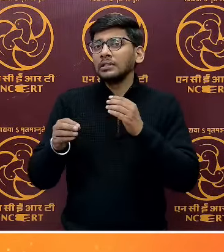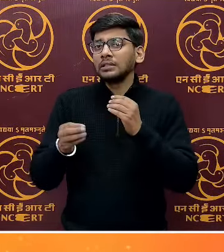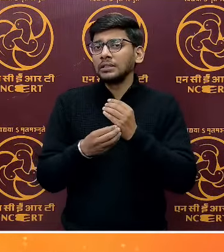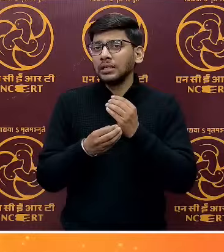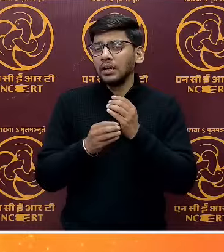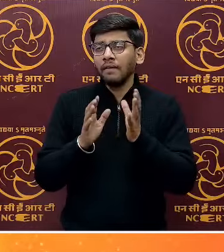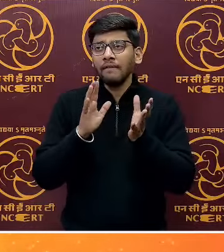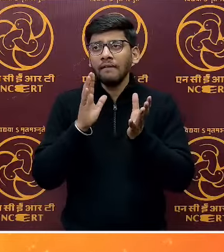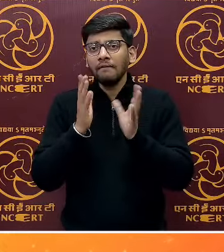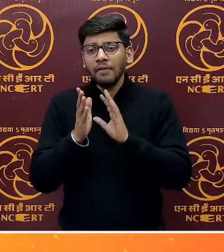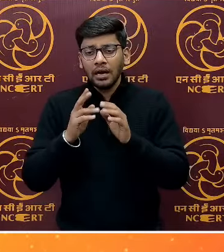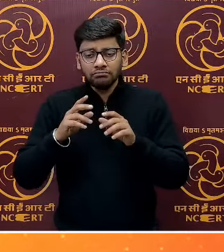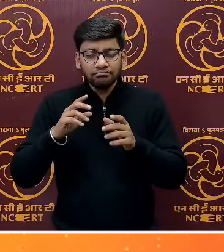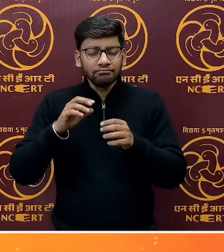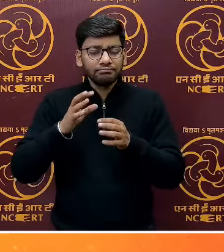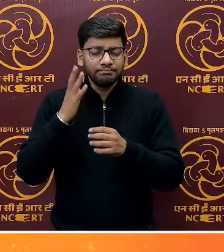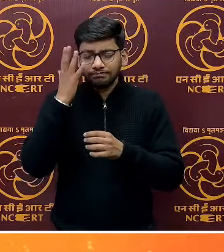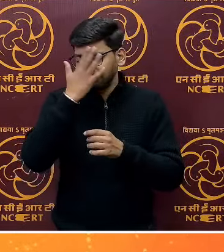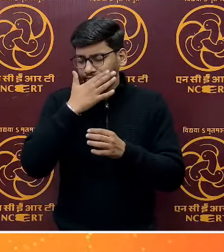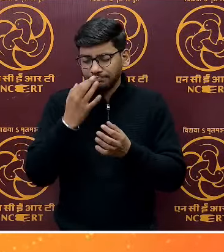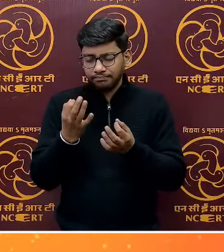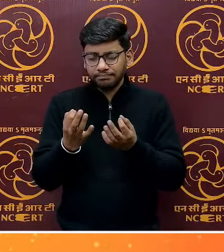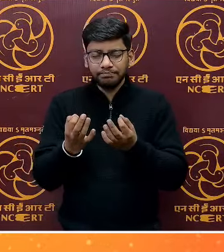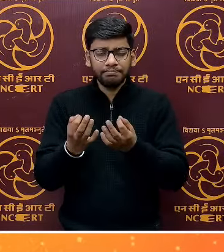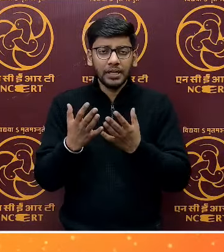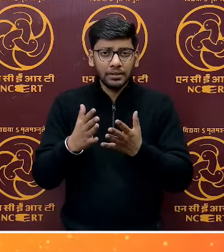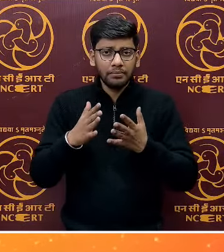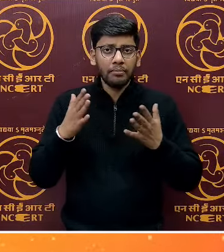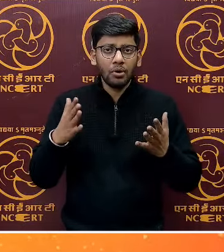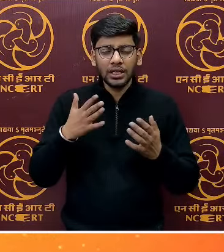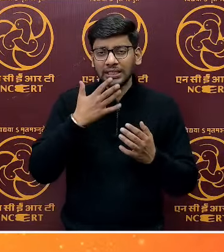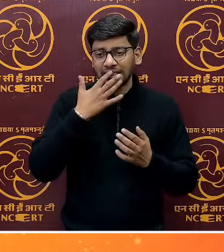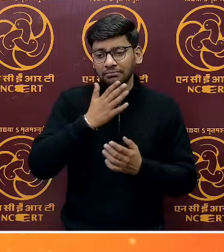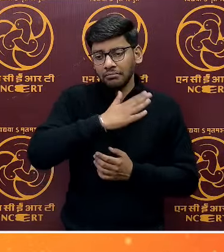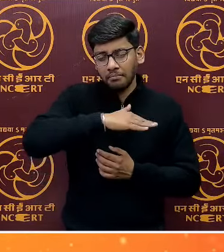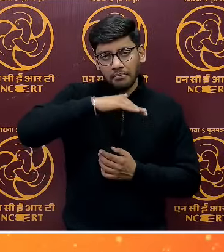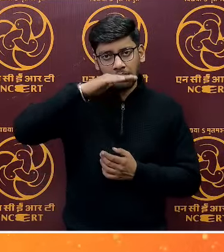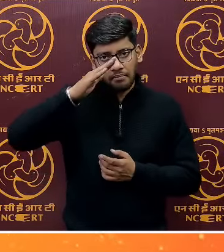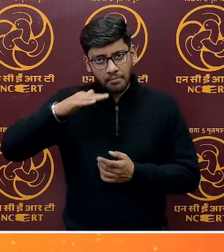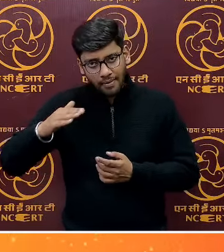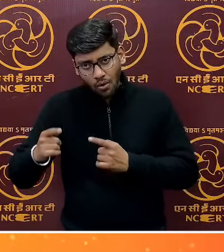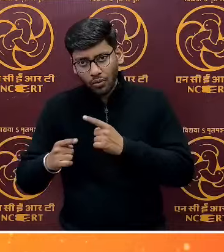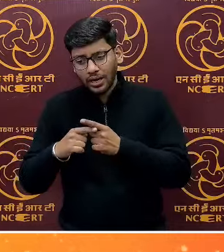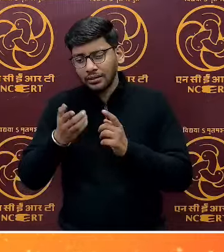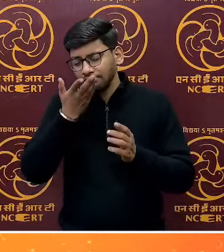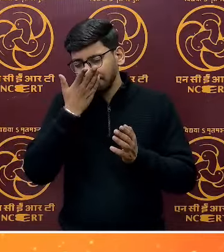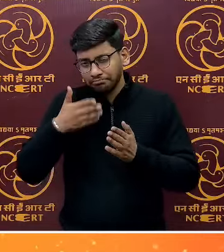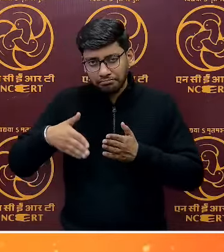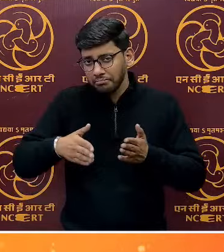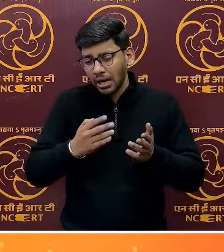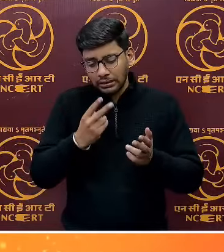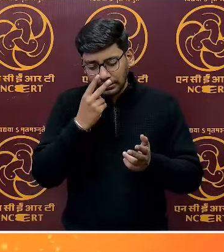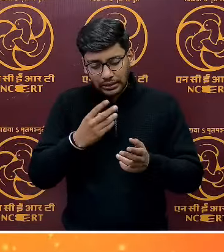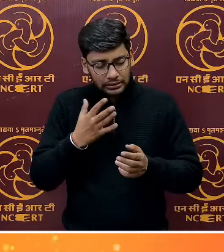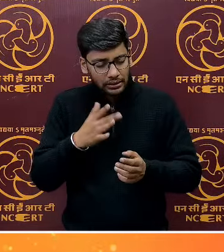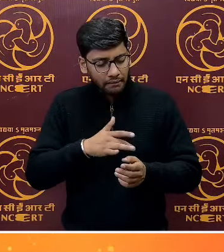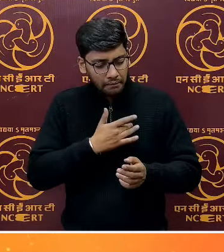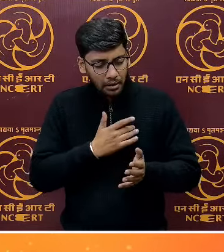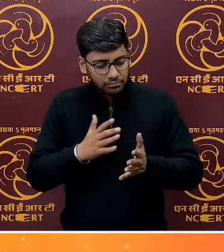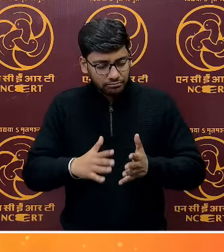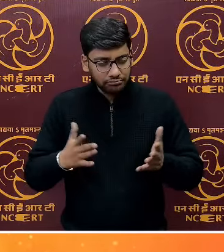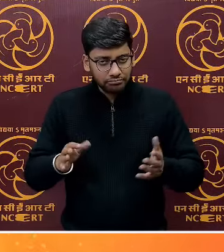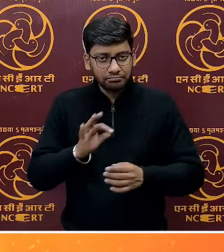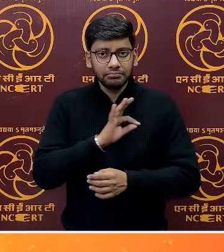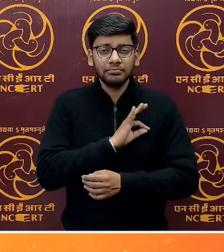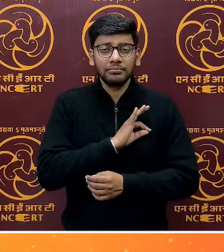beautiful from above. From the top, yes. You see all the mountains, rivers, and so on. The people